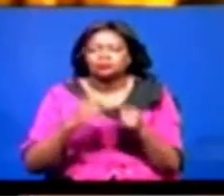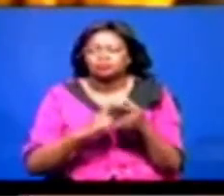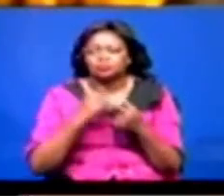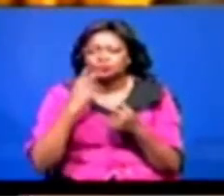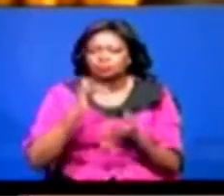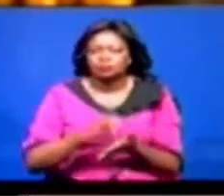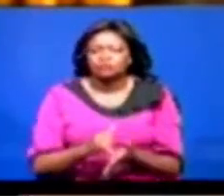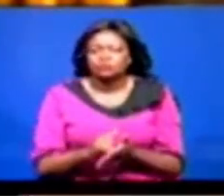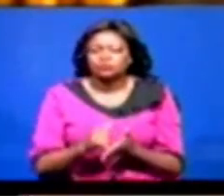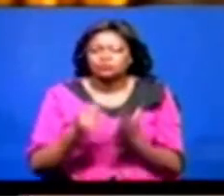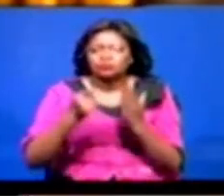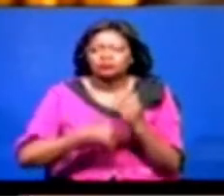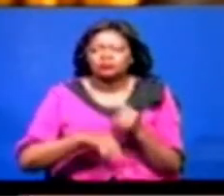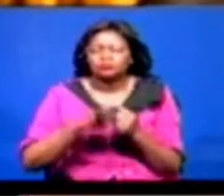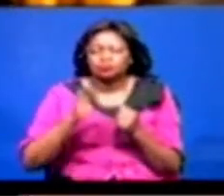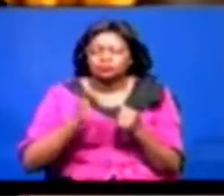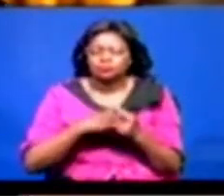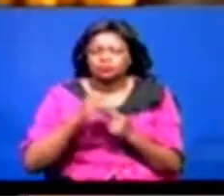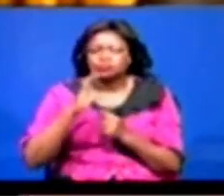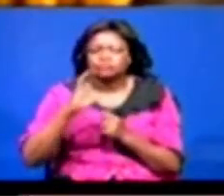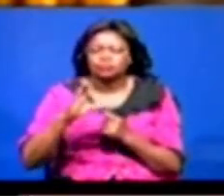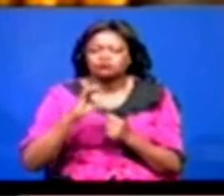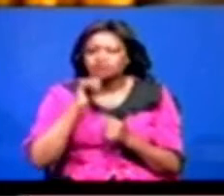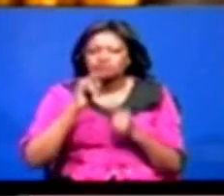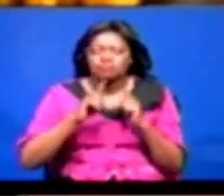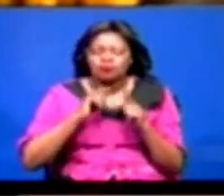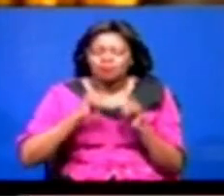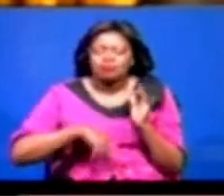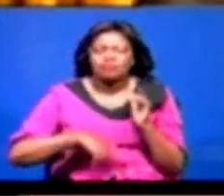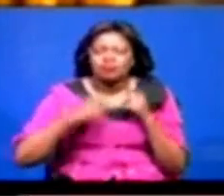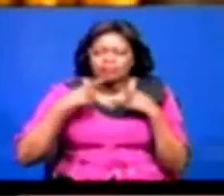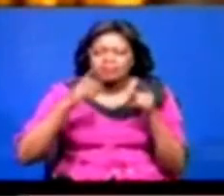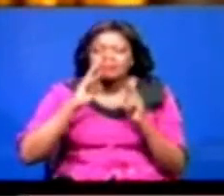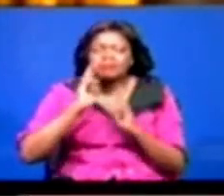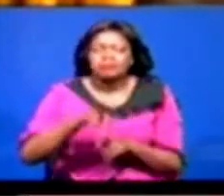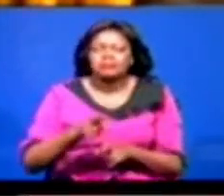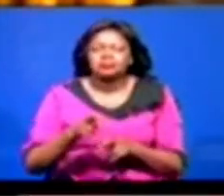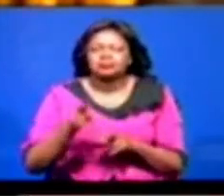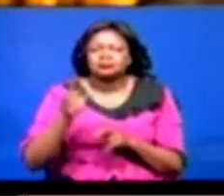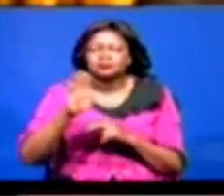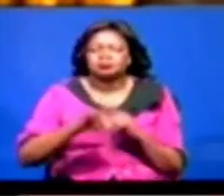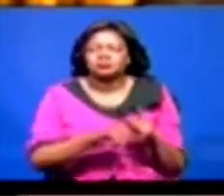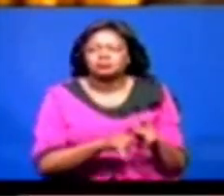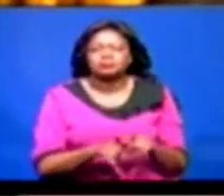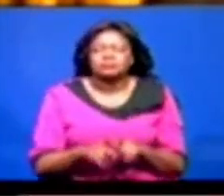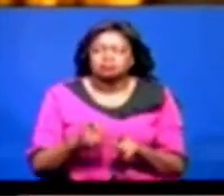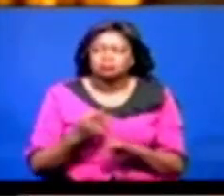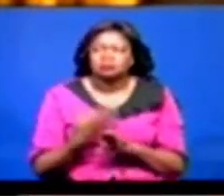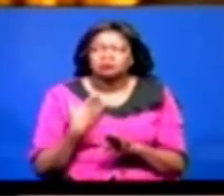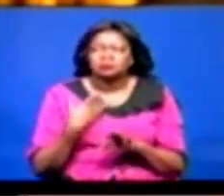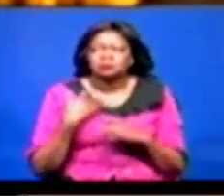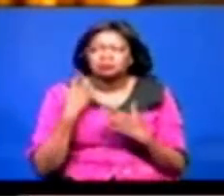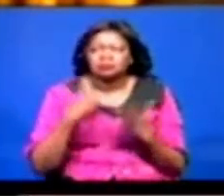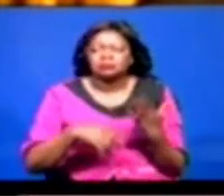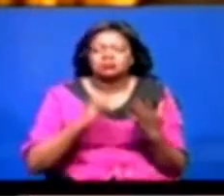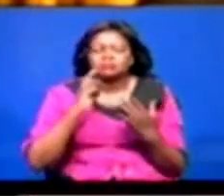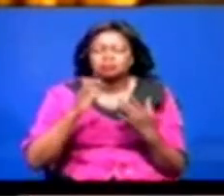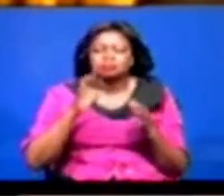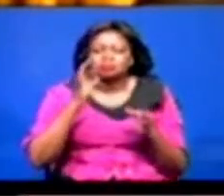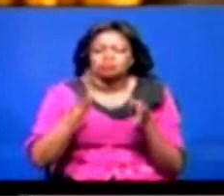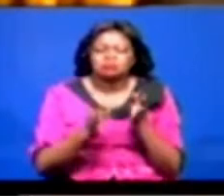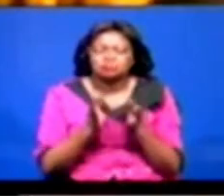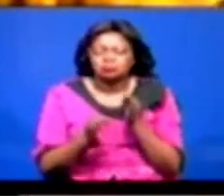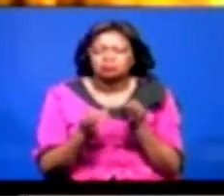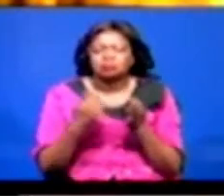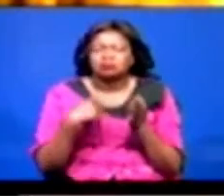Article 138(3)(c) does not talk about announcing the results in the constituencies as a precursor or what will justify or validate